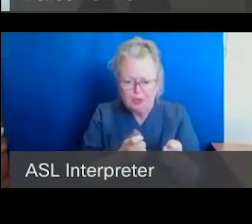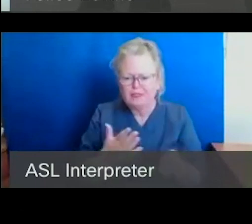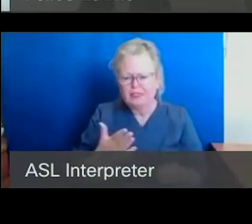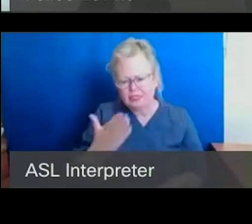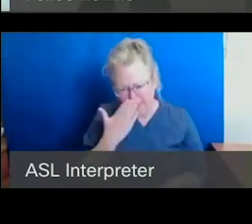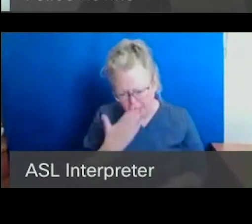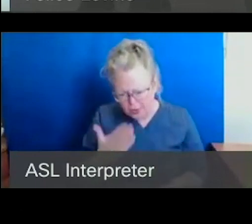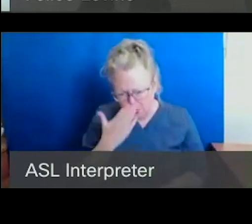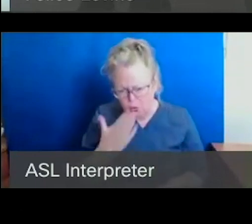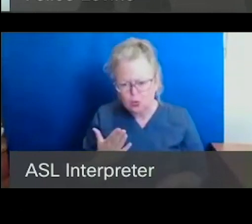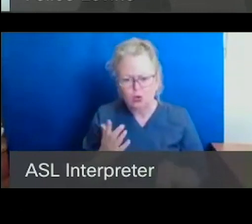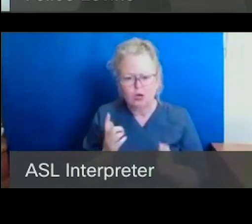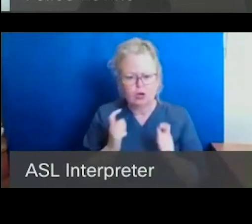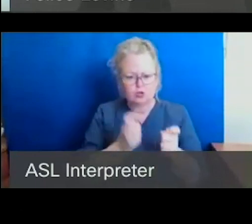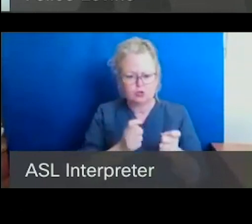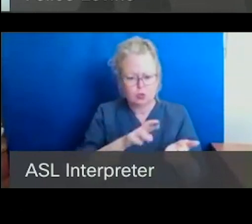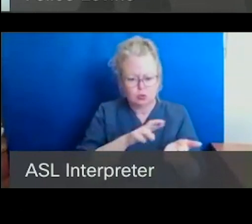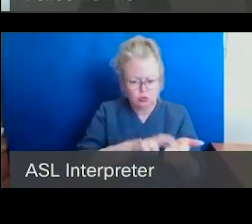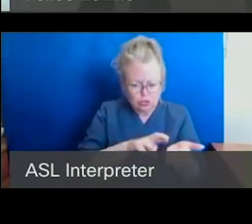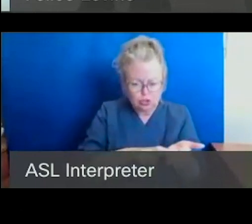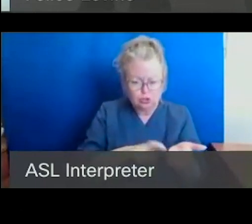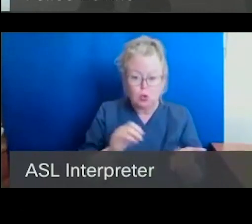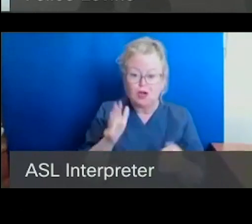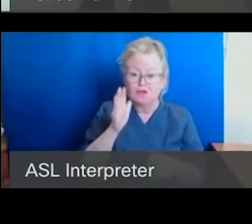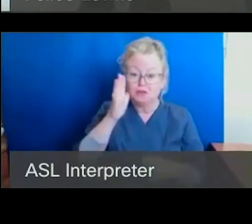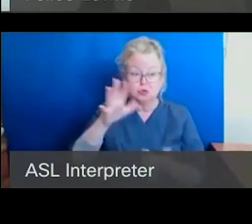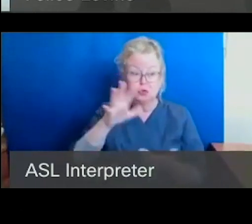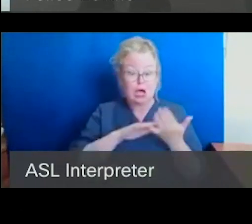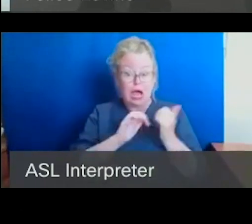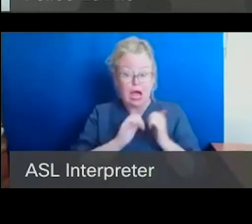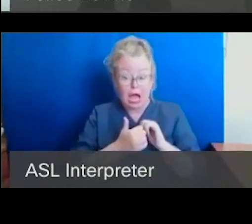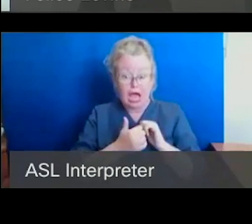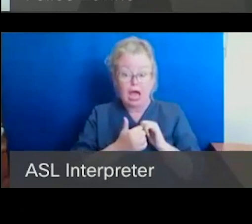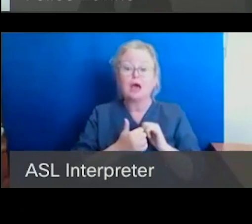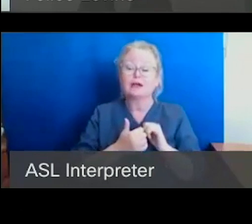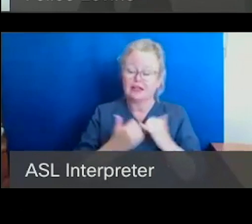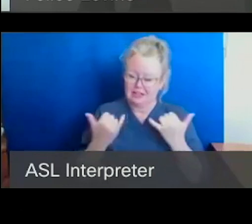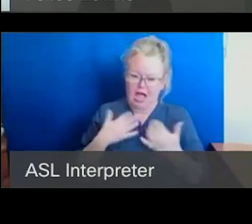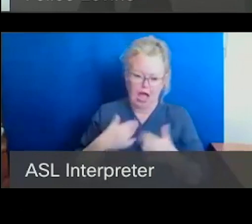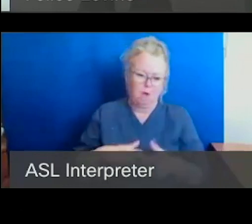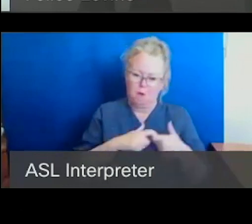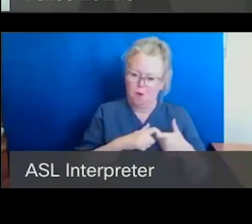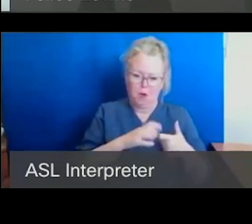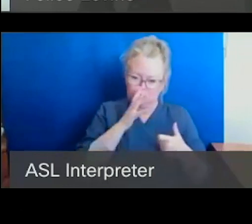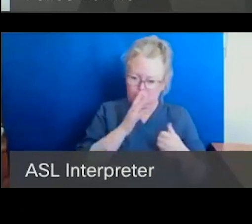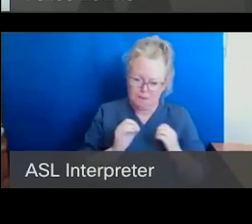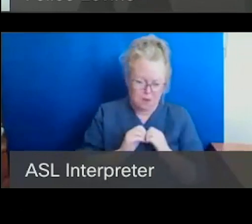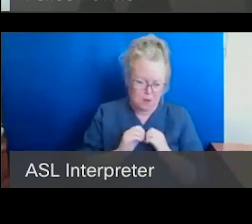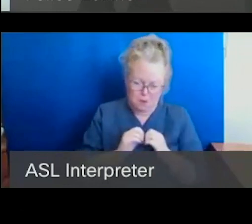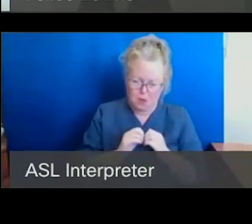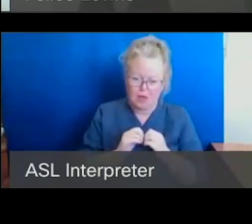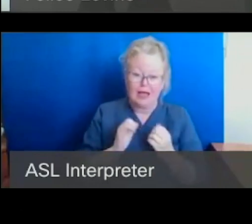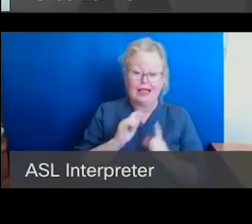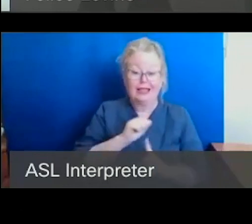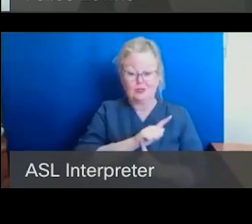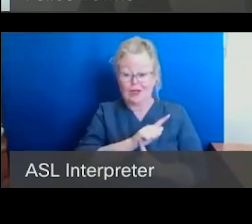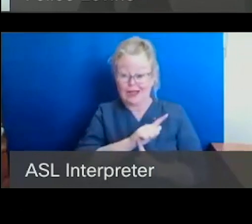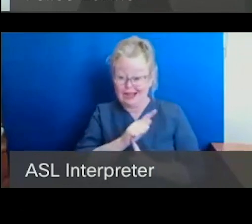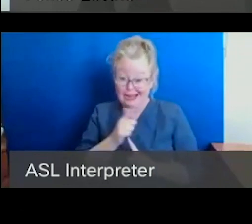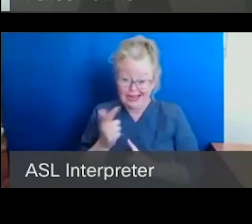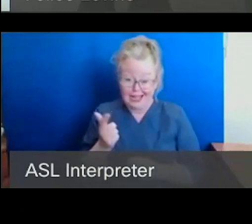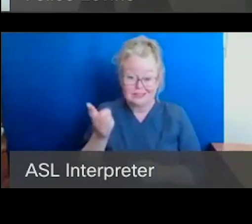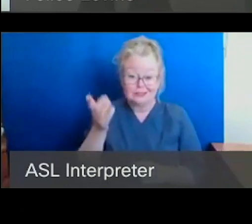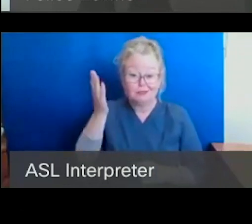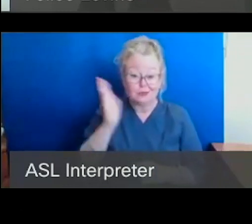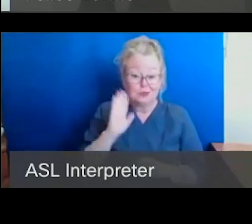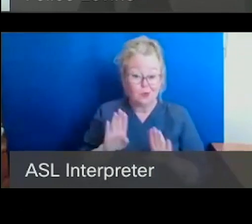to produce by virtue of this activity. Without further ado, I want to invite to our